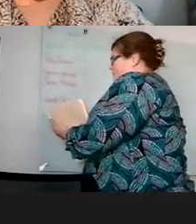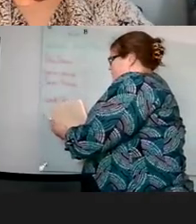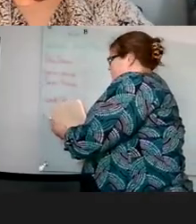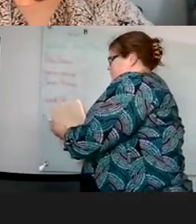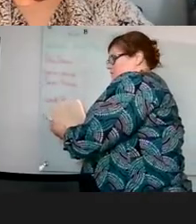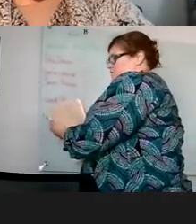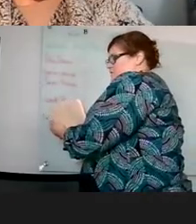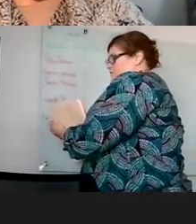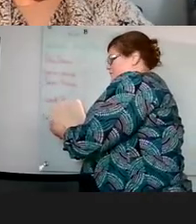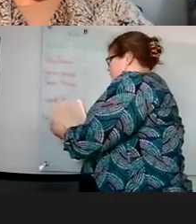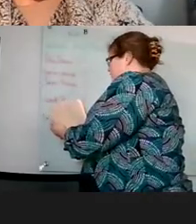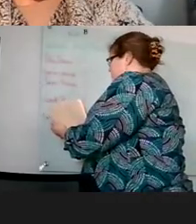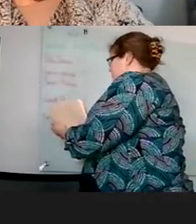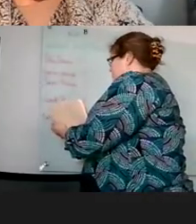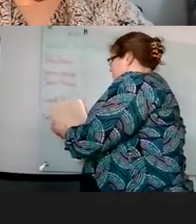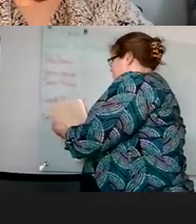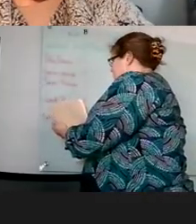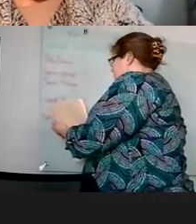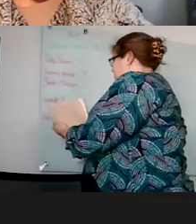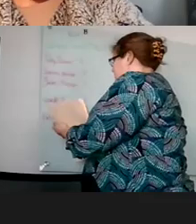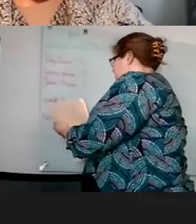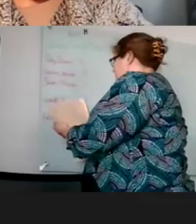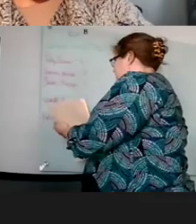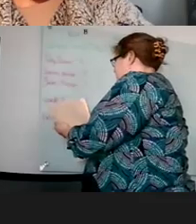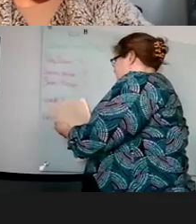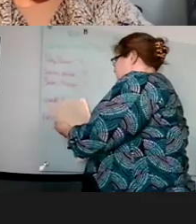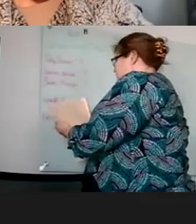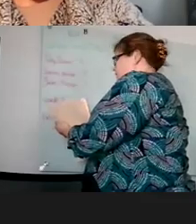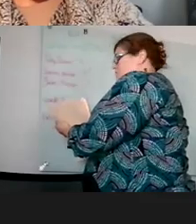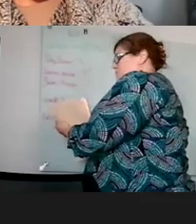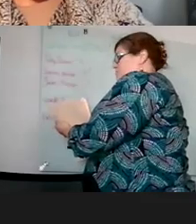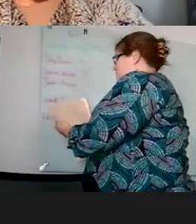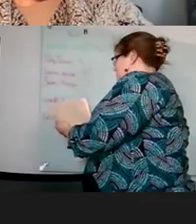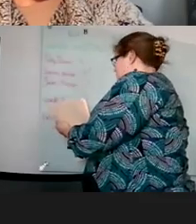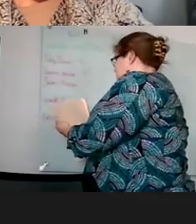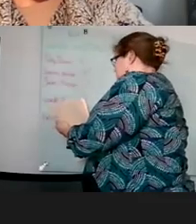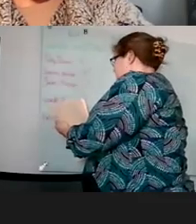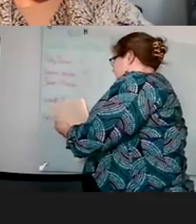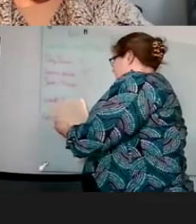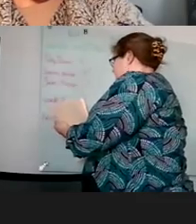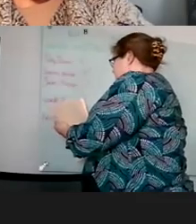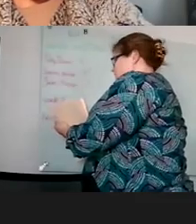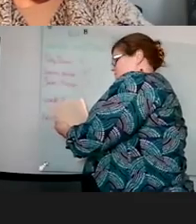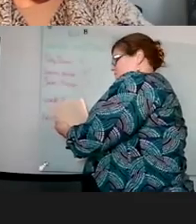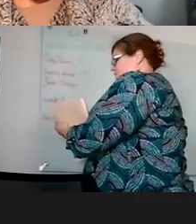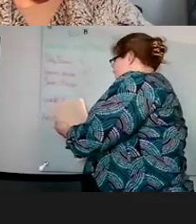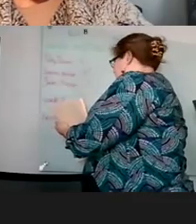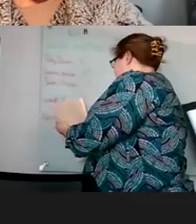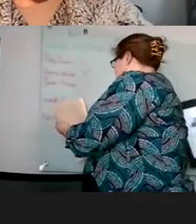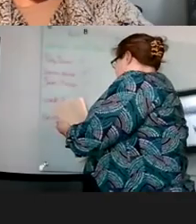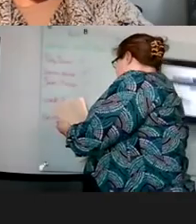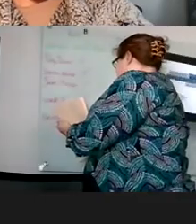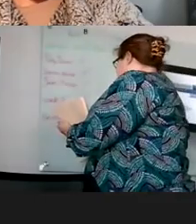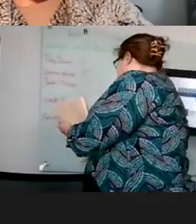programs truly provide some of that exposure, but truly that linkage and that bridge from training into